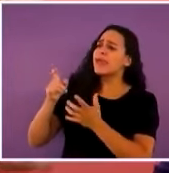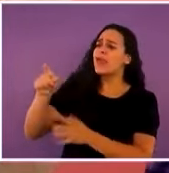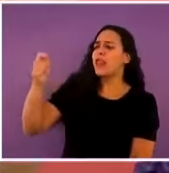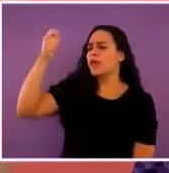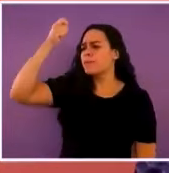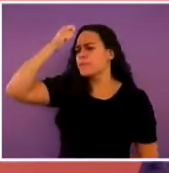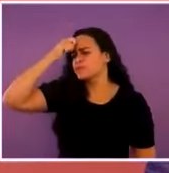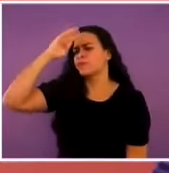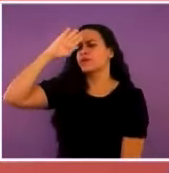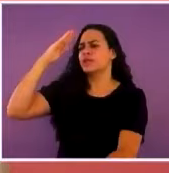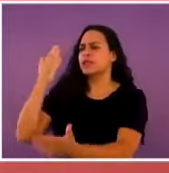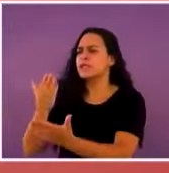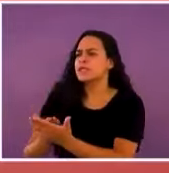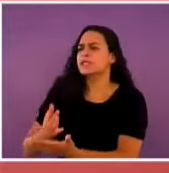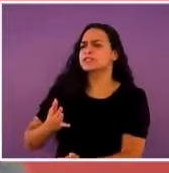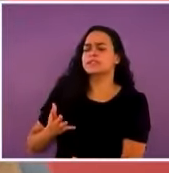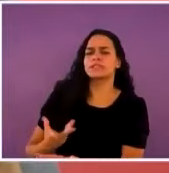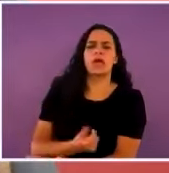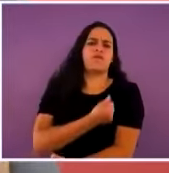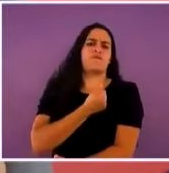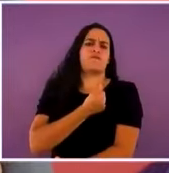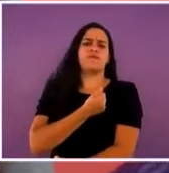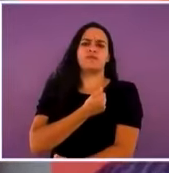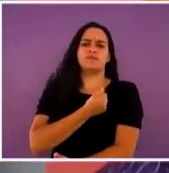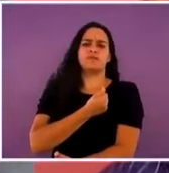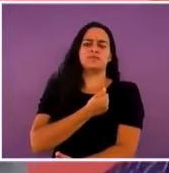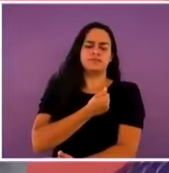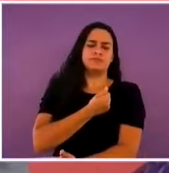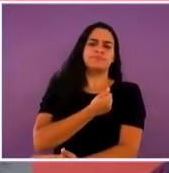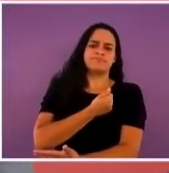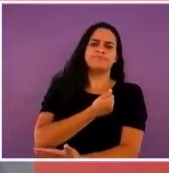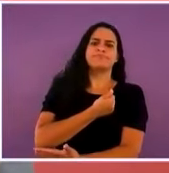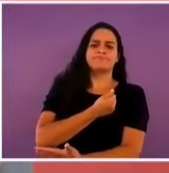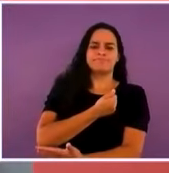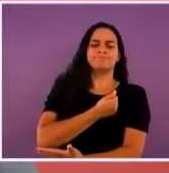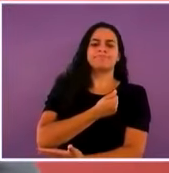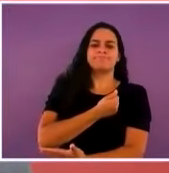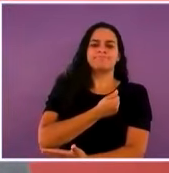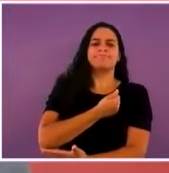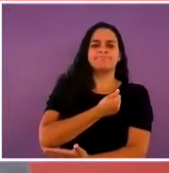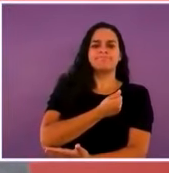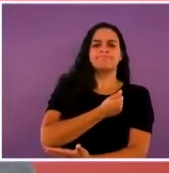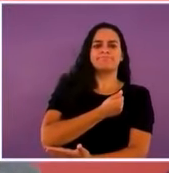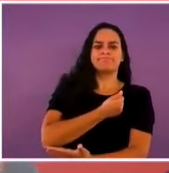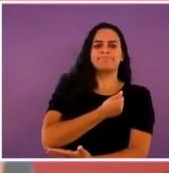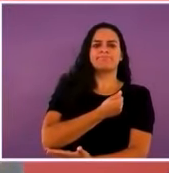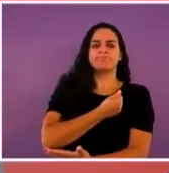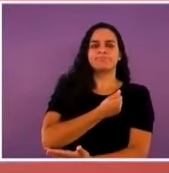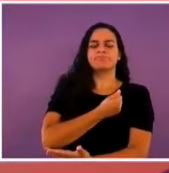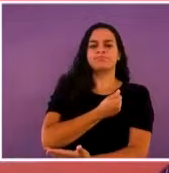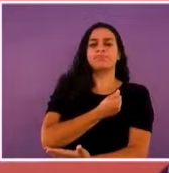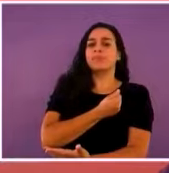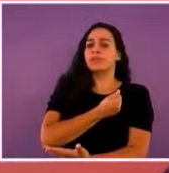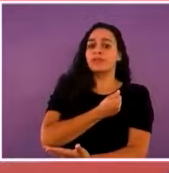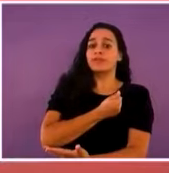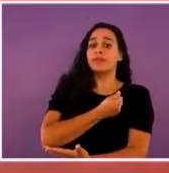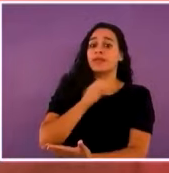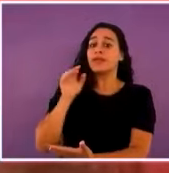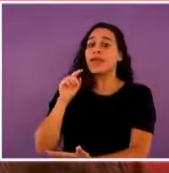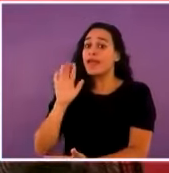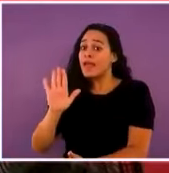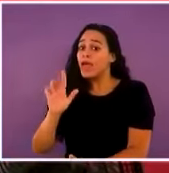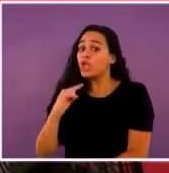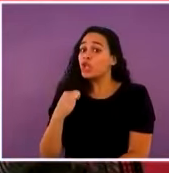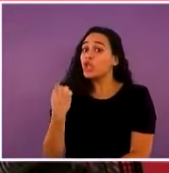arrepender, crer e ser salvos. This is the way we understand mission according to the Bible. Essa é a forma de que